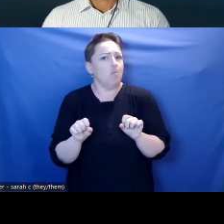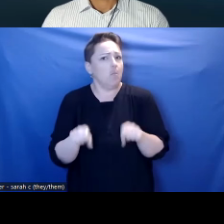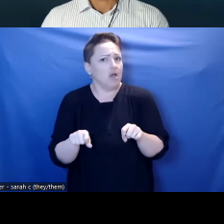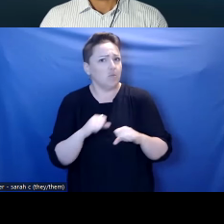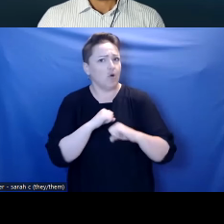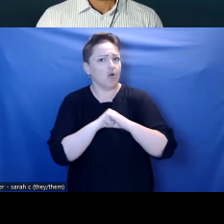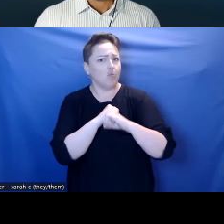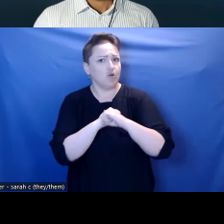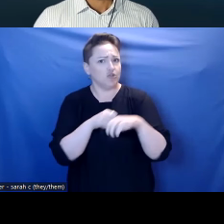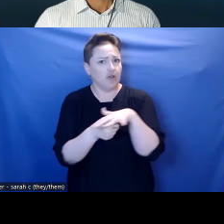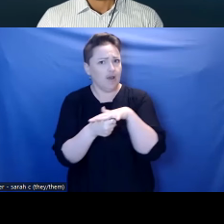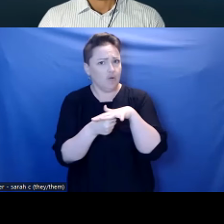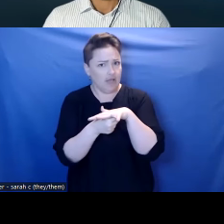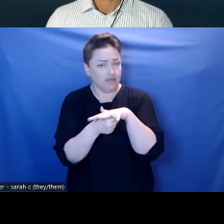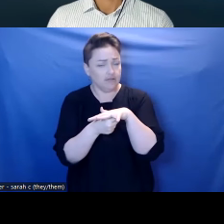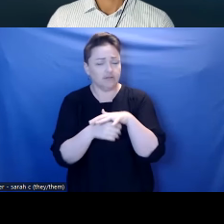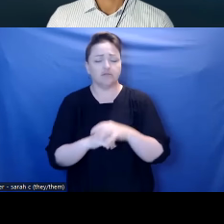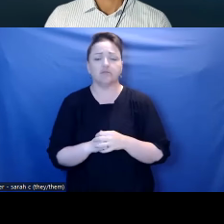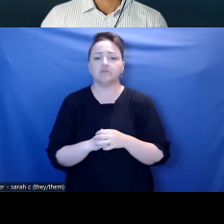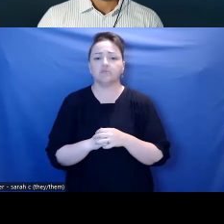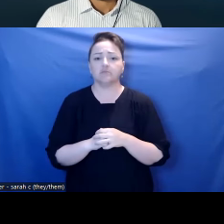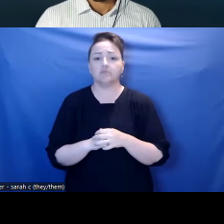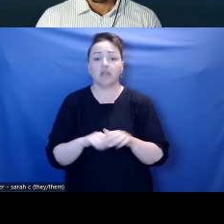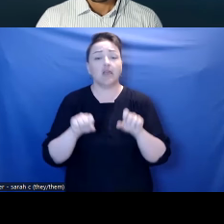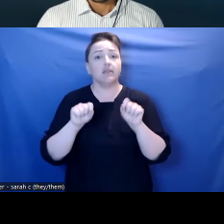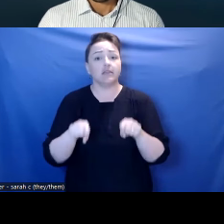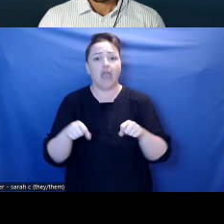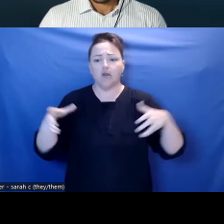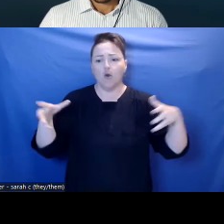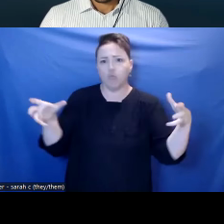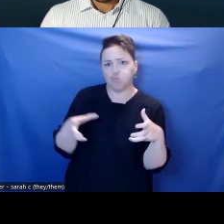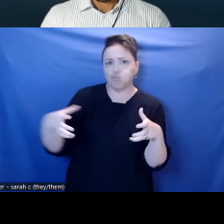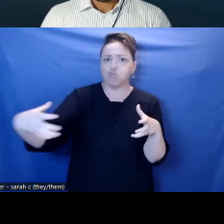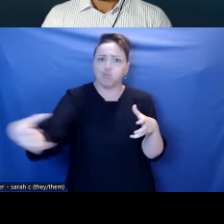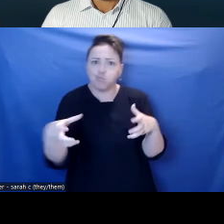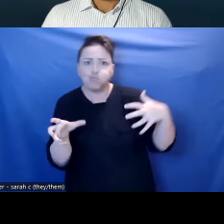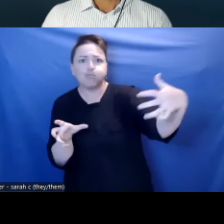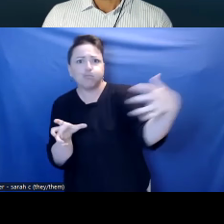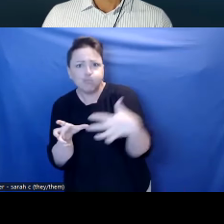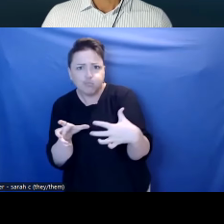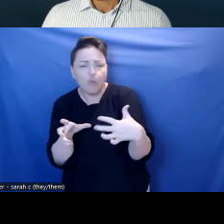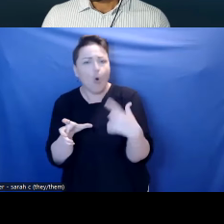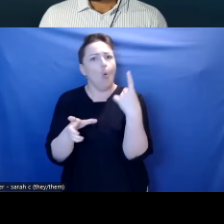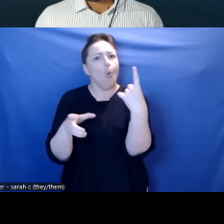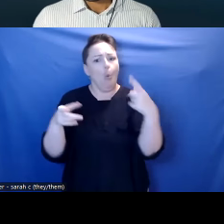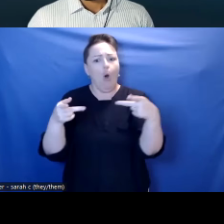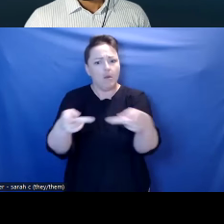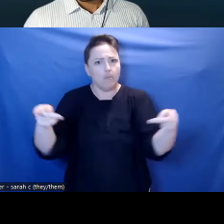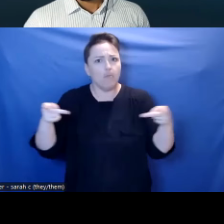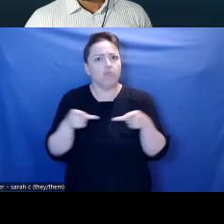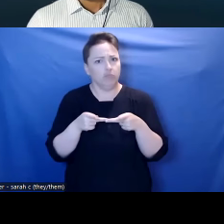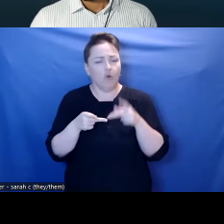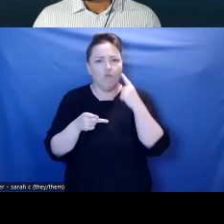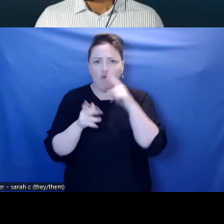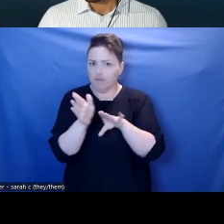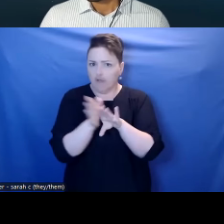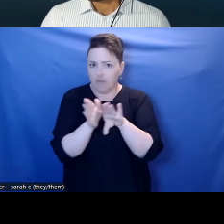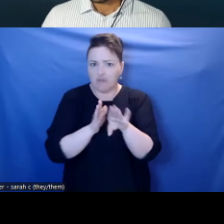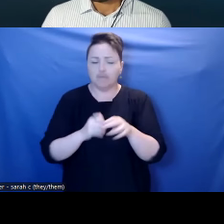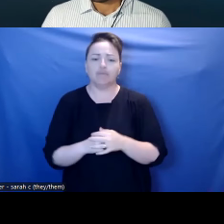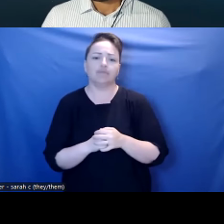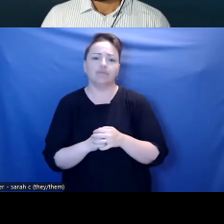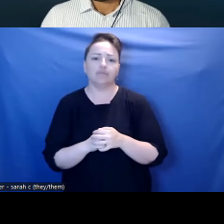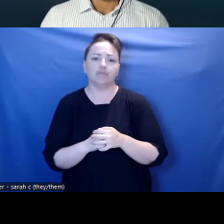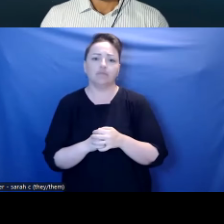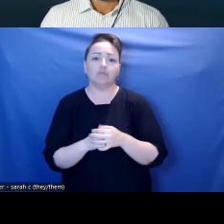in your jurisdiction to be consolidated into a larger development parcel? And are there any large retail centers, for example, that are overparked